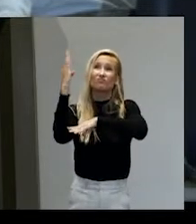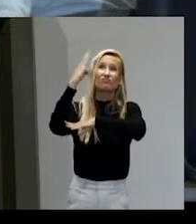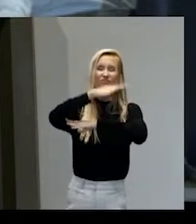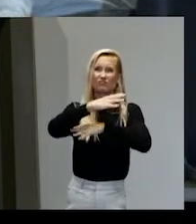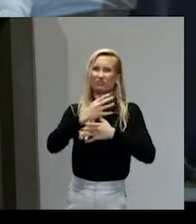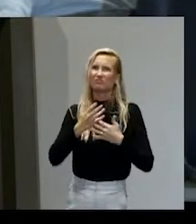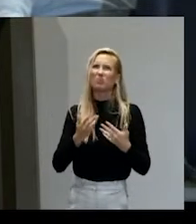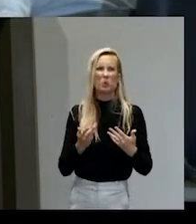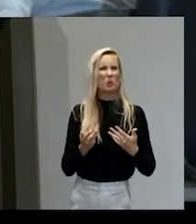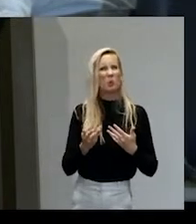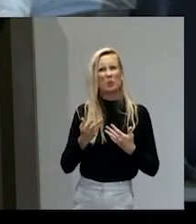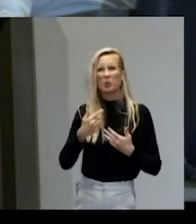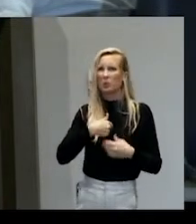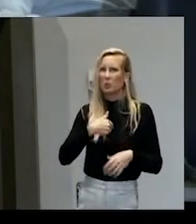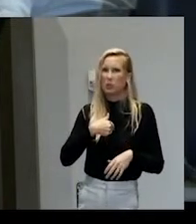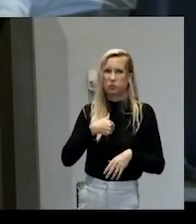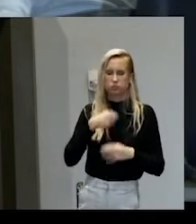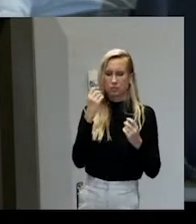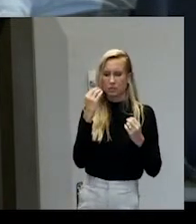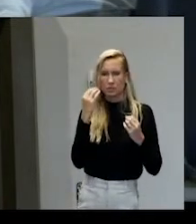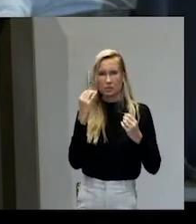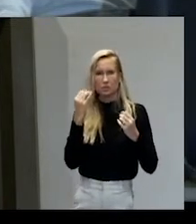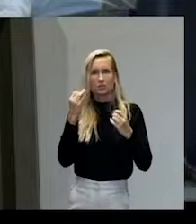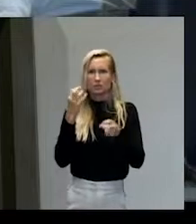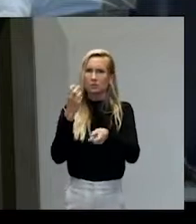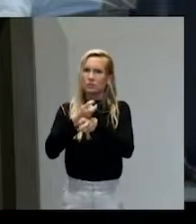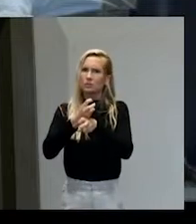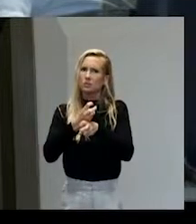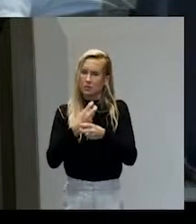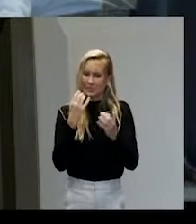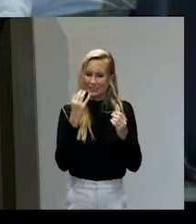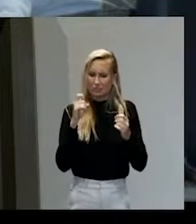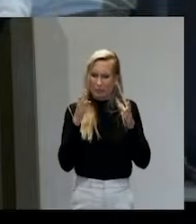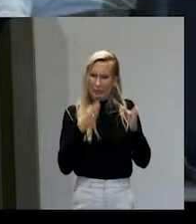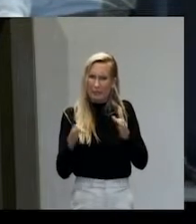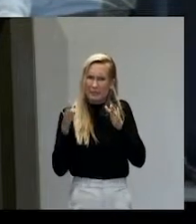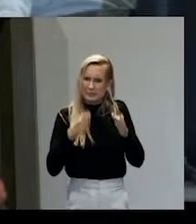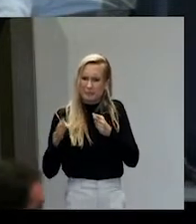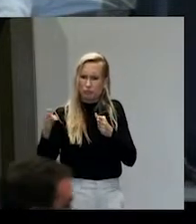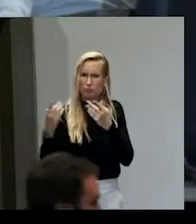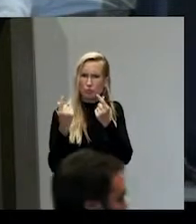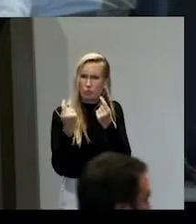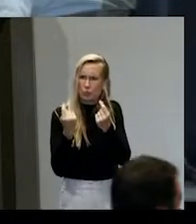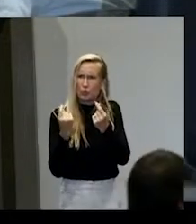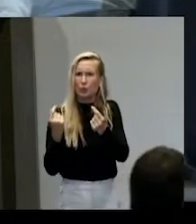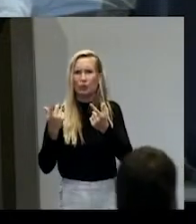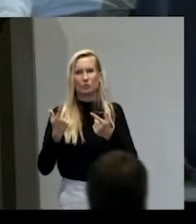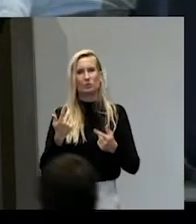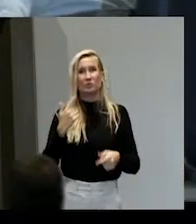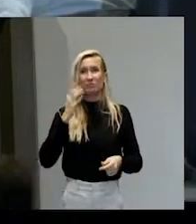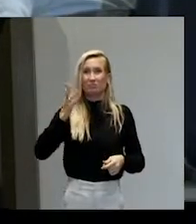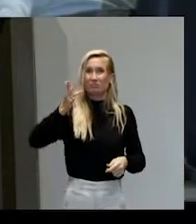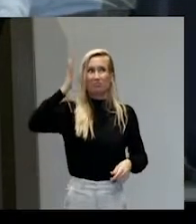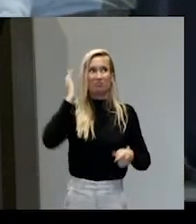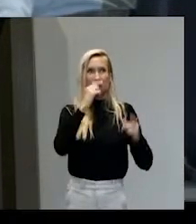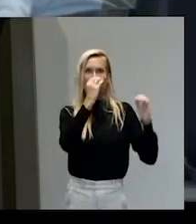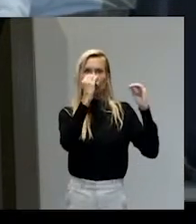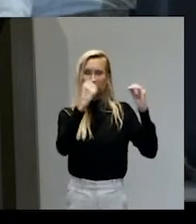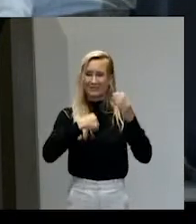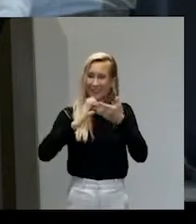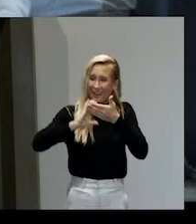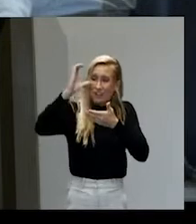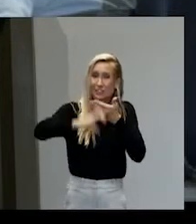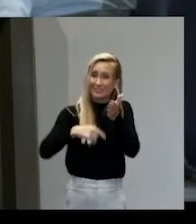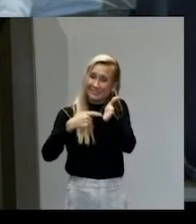extensively. I was taught earlier on how to use a calendar because I couldn't I didn't have executive